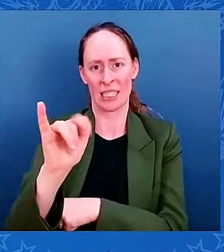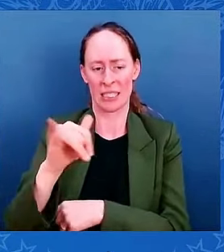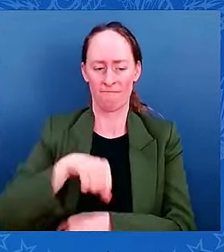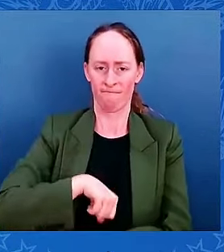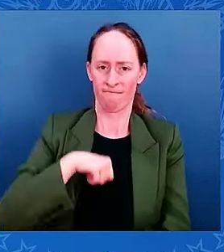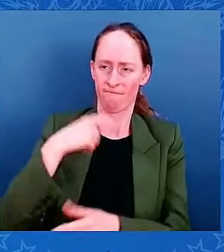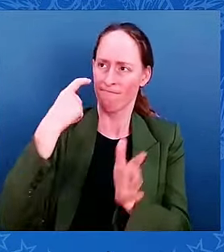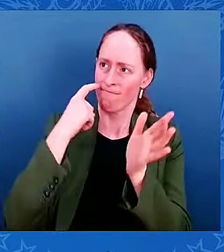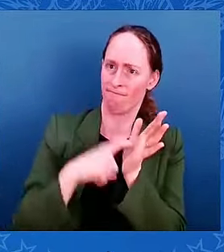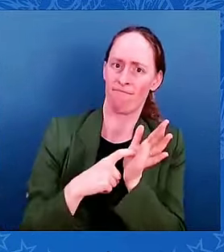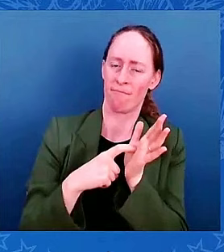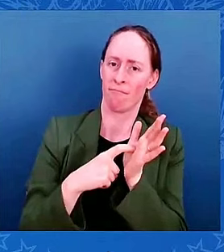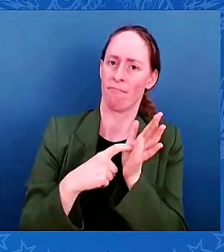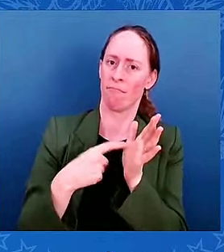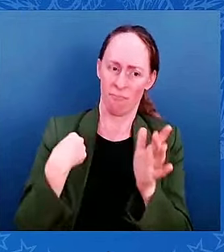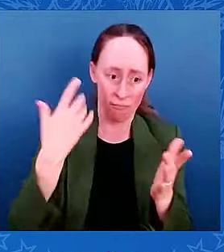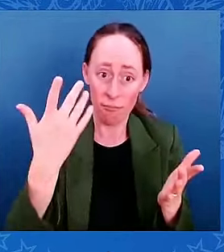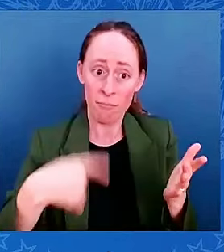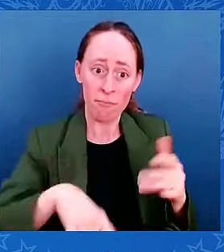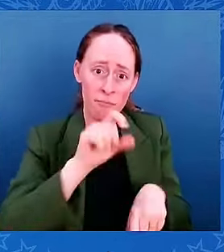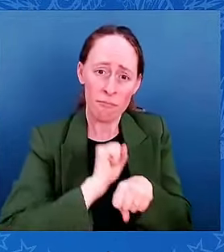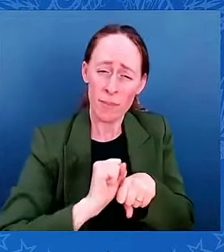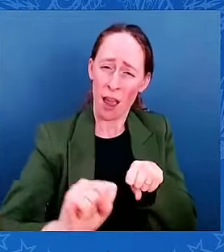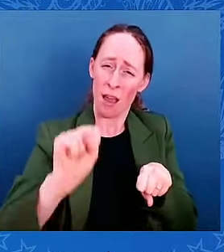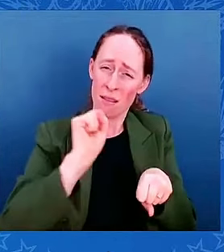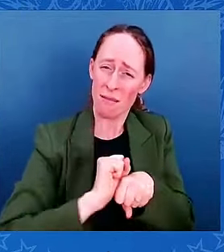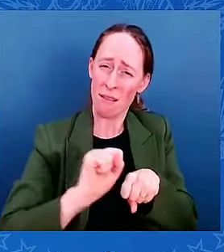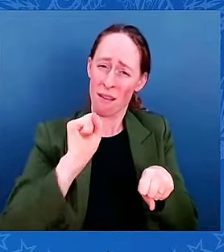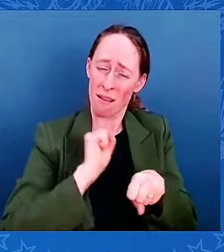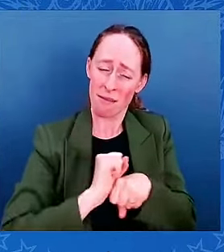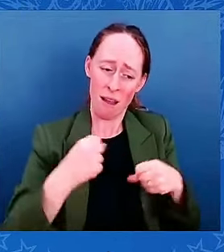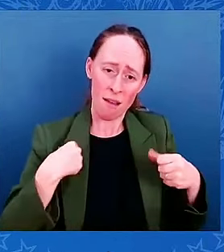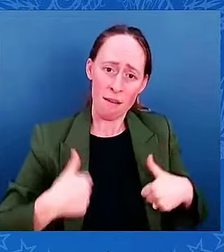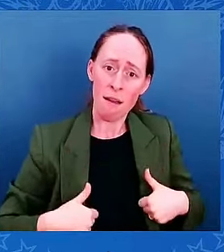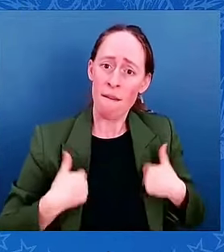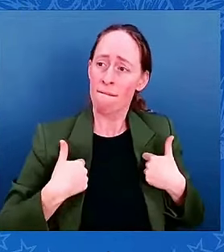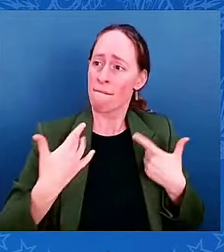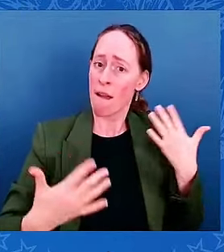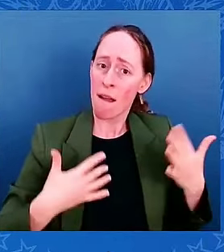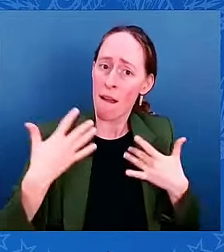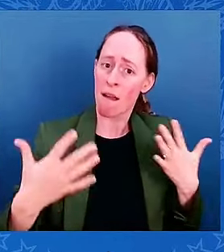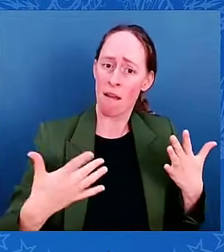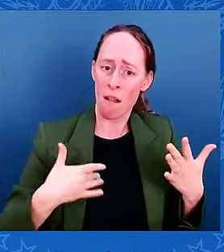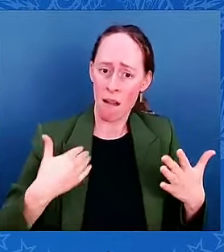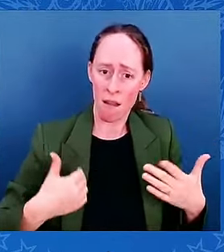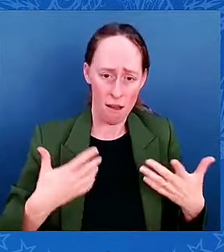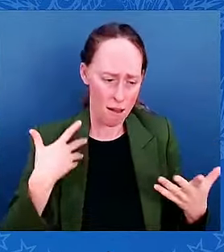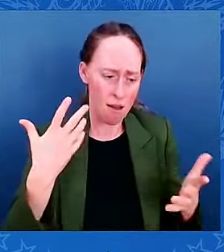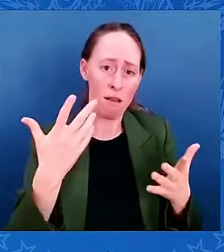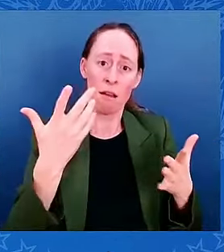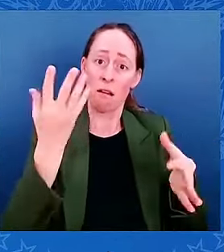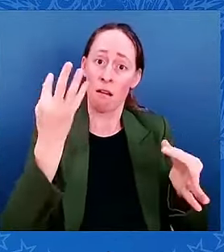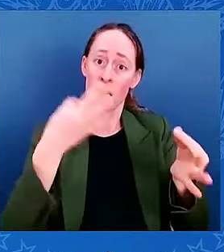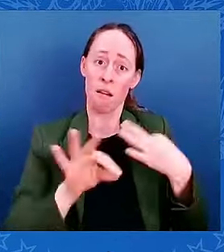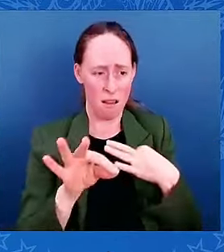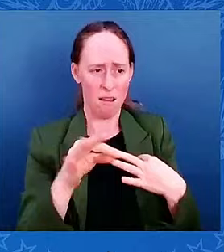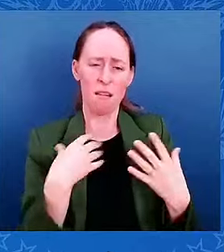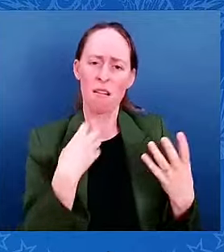ability to sleep and walk and work and do anything. And they deserve to be treated with dignity. And that's exactly what she's doing.